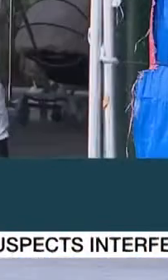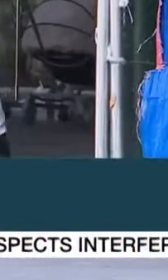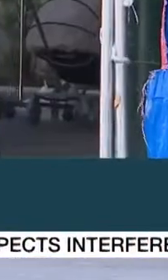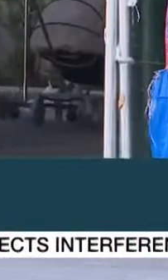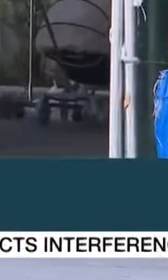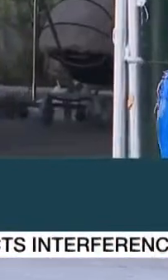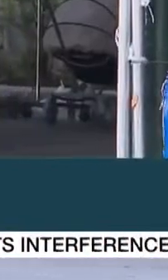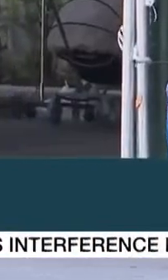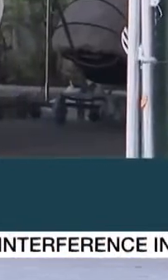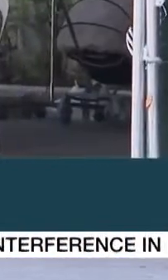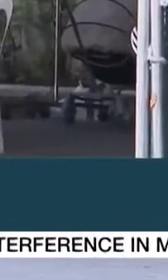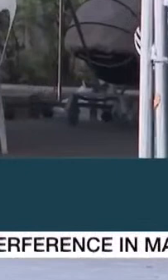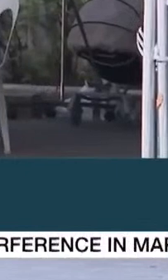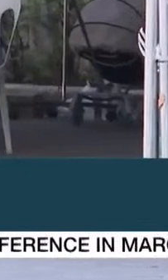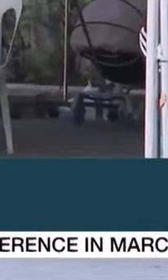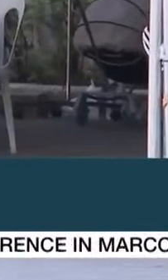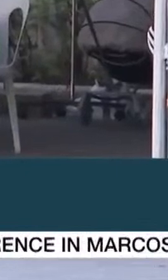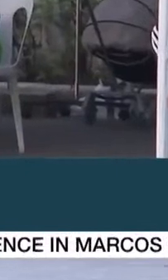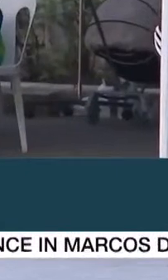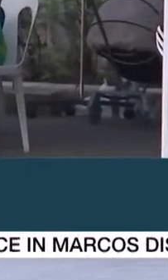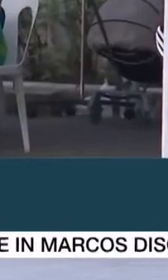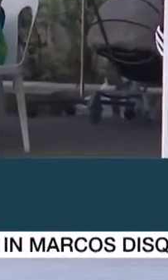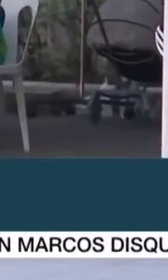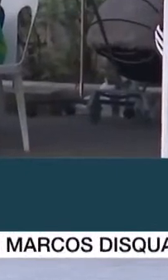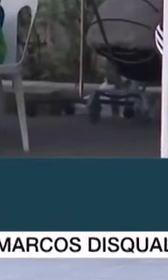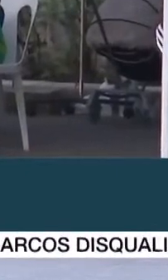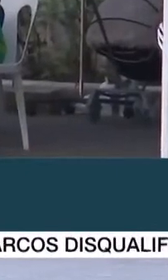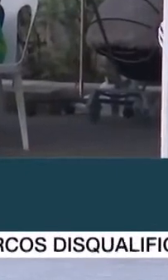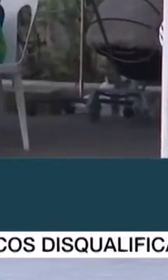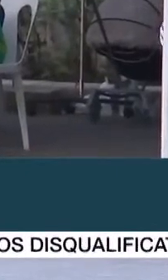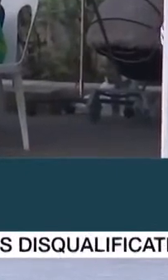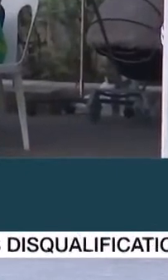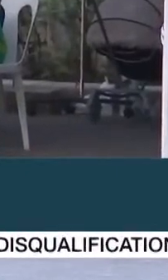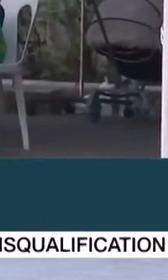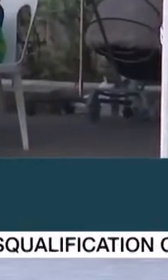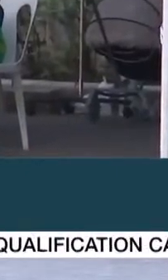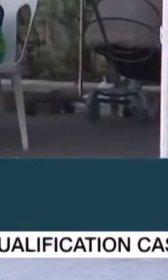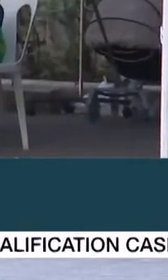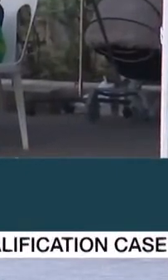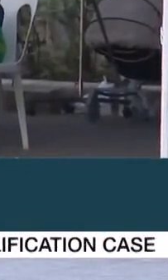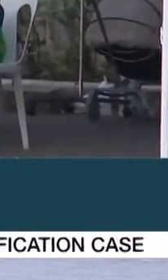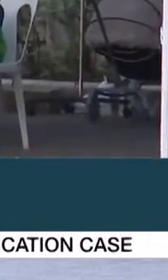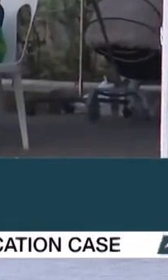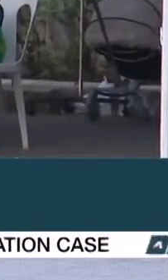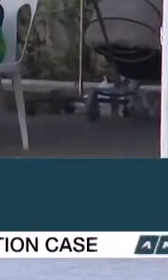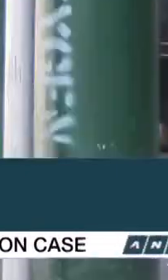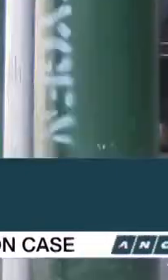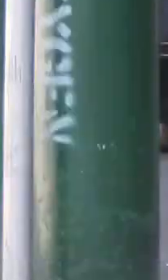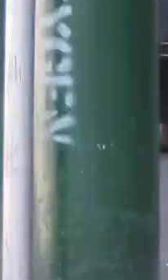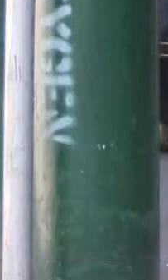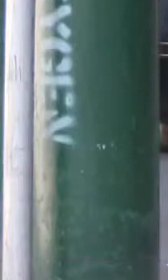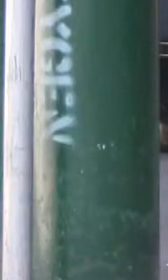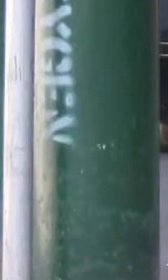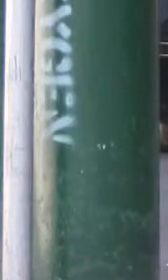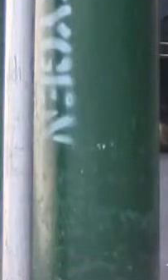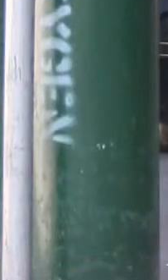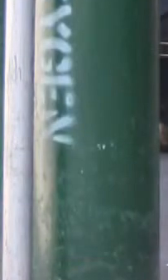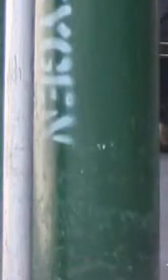by the Department of Health on Thursday, OCTA saw a negative growth rate in Cavite and Laguna, which are